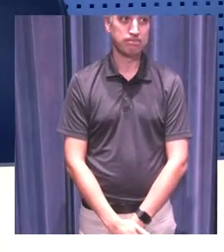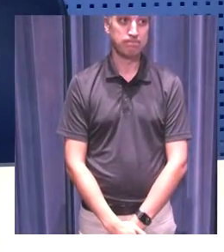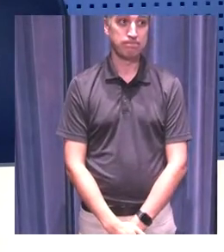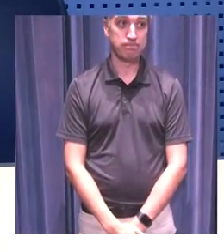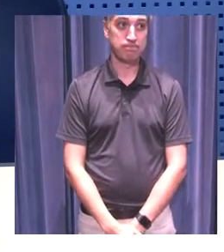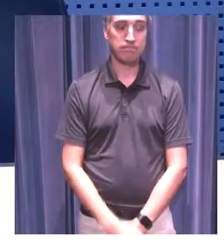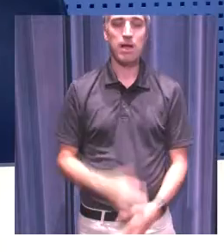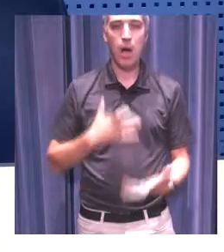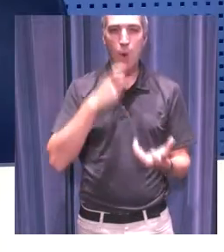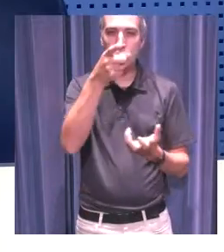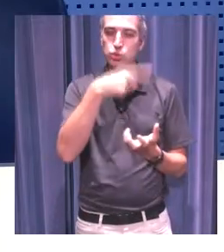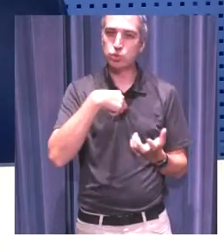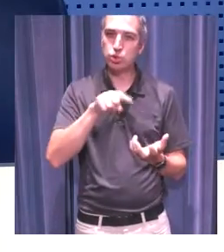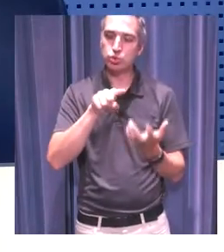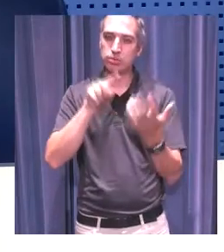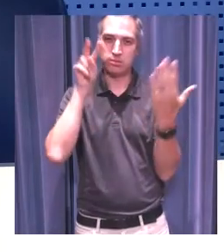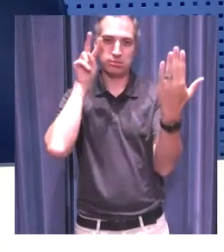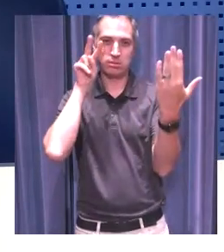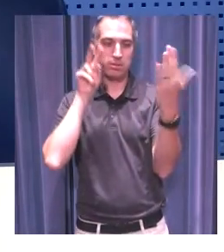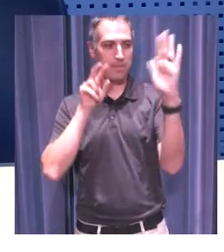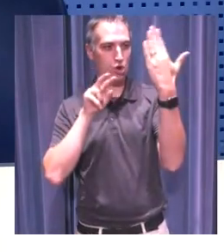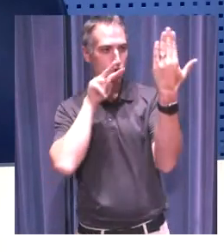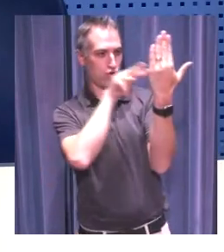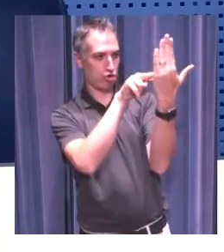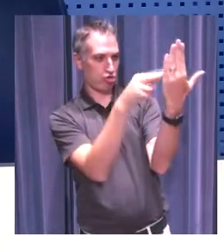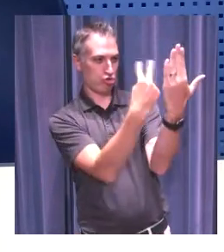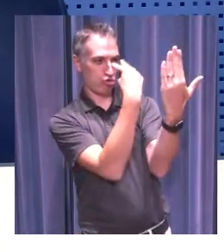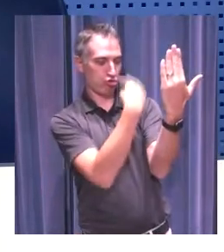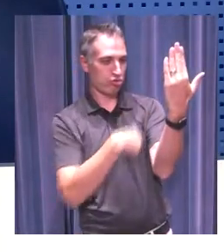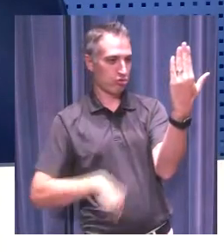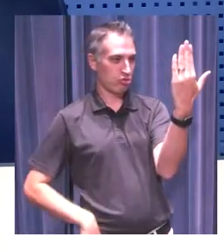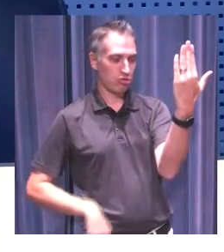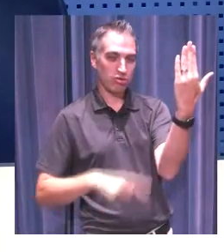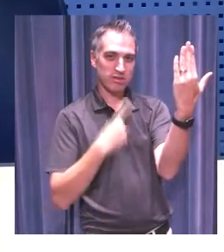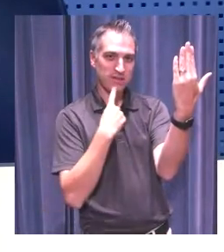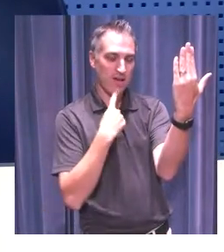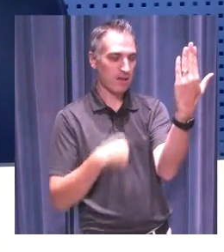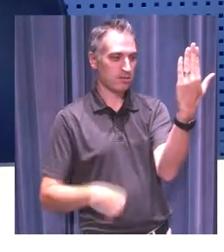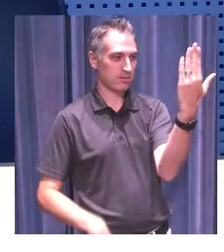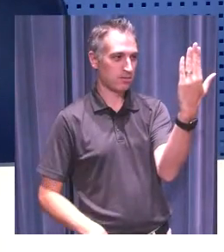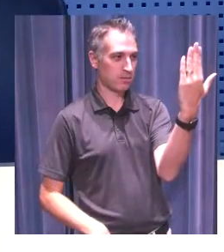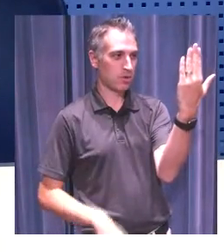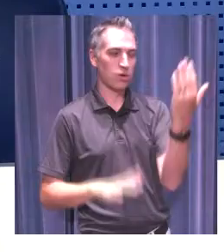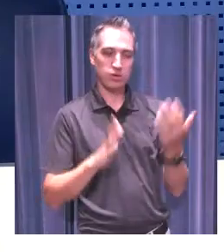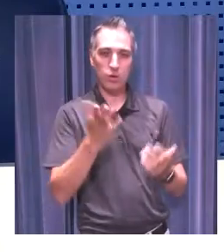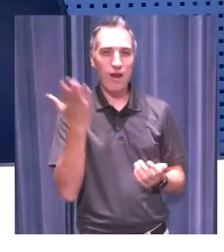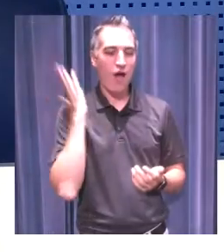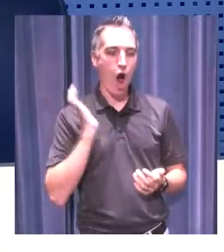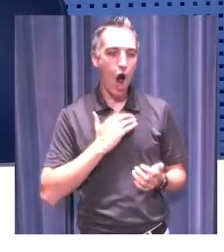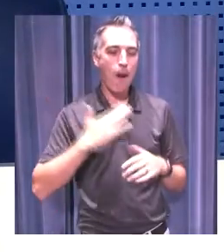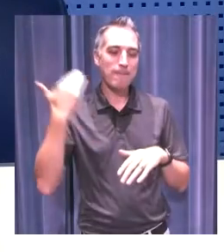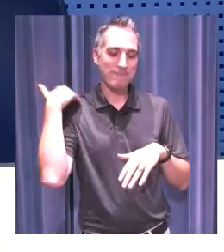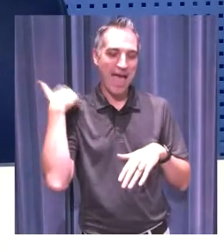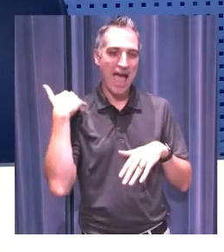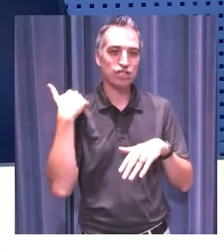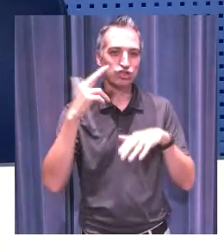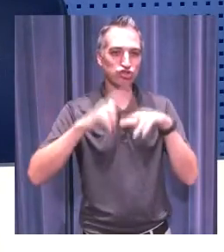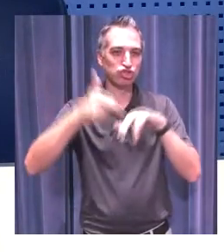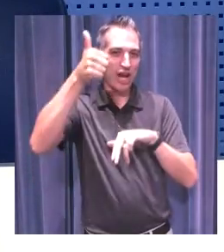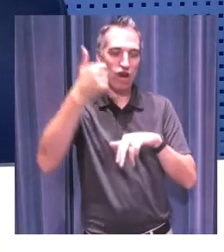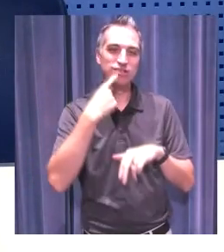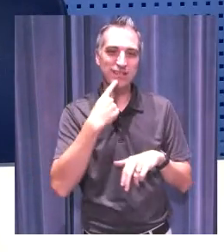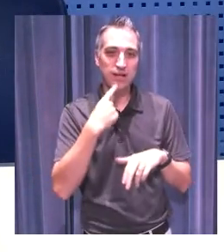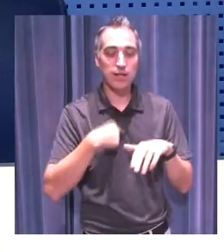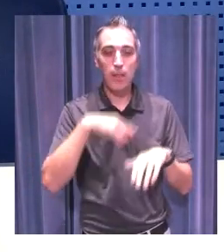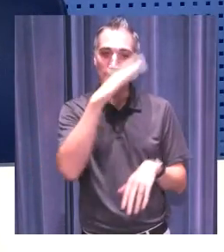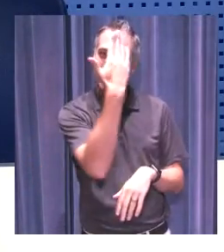I want you all to look in the mirror sometime and say this. One of our past chairmen would always say this: